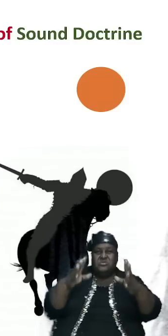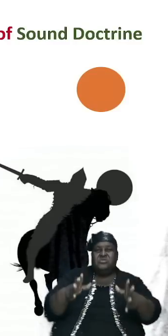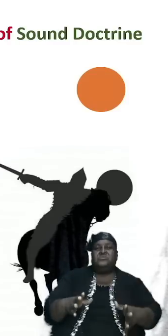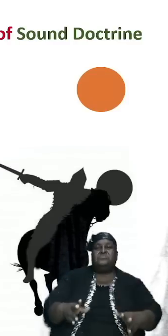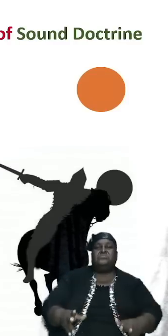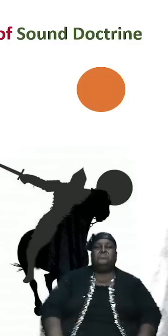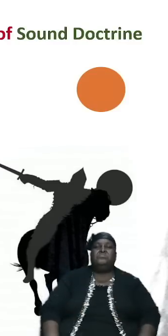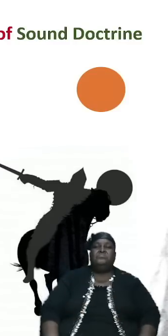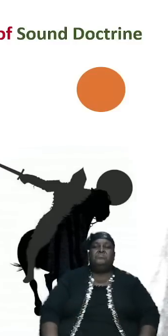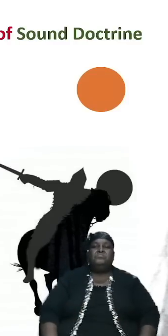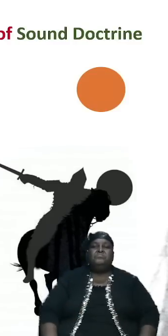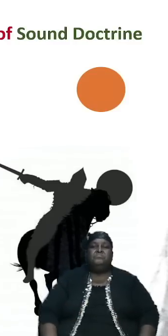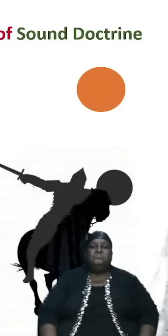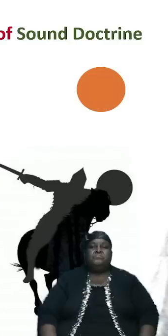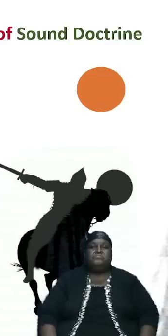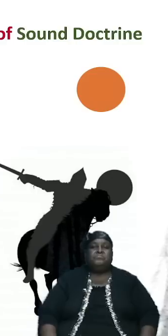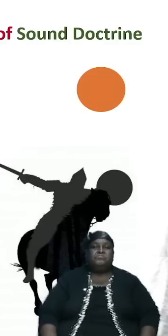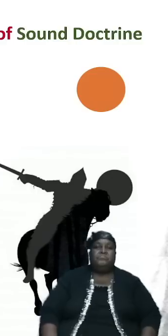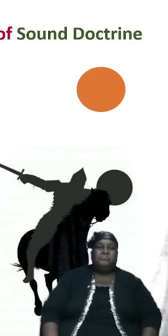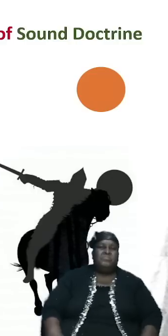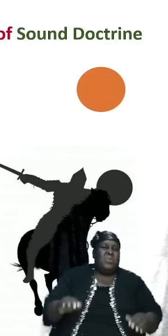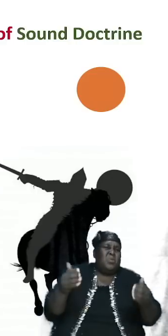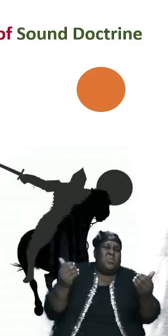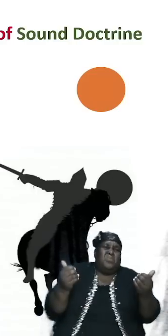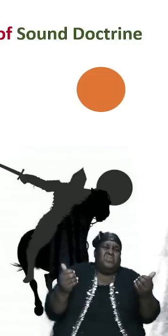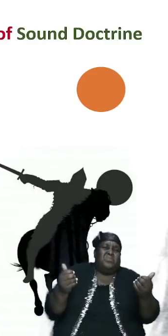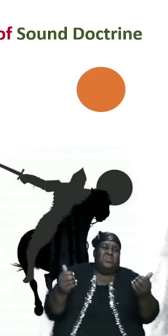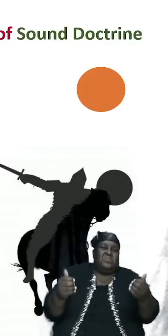how do I recognize false teachings?